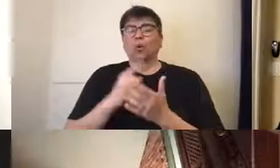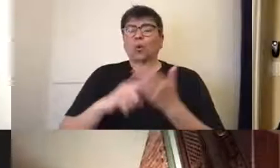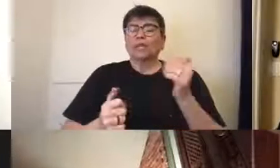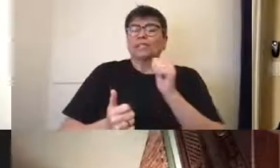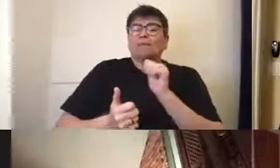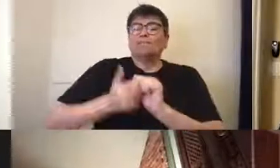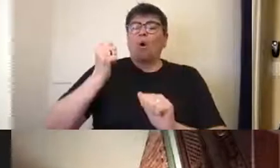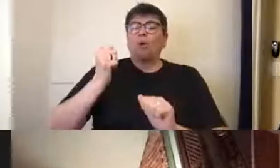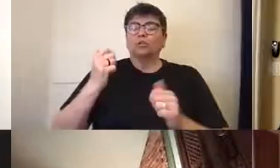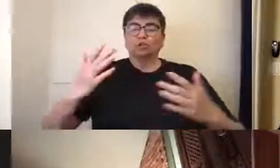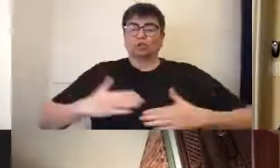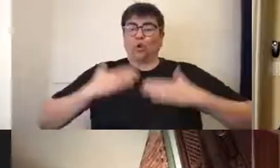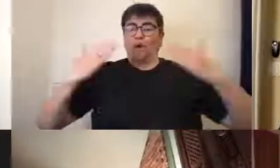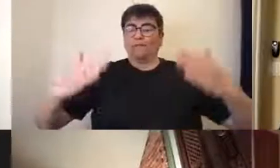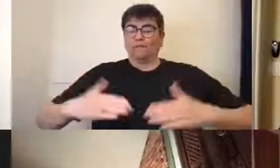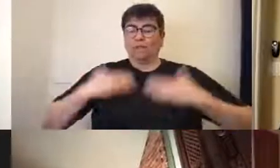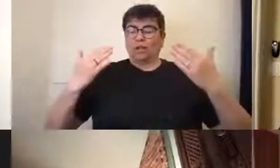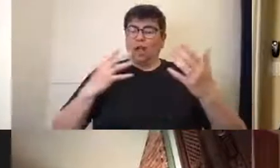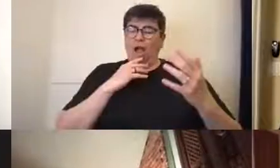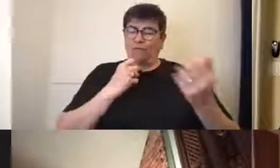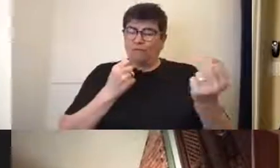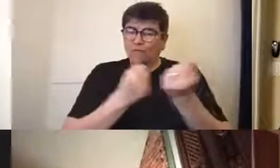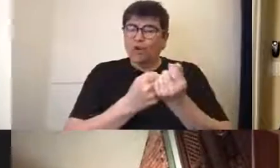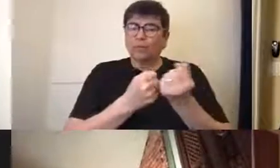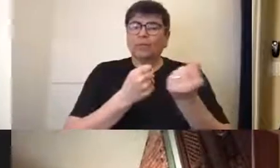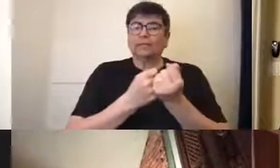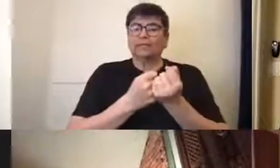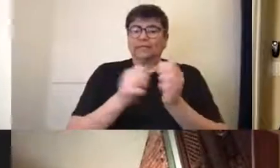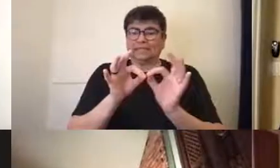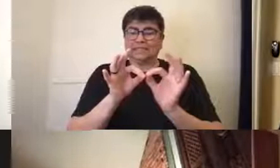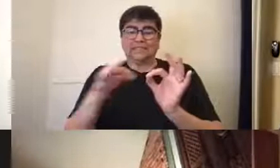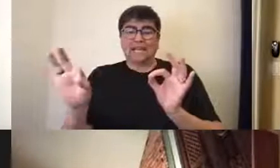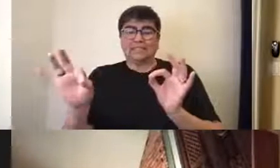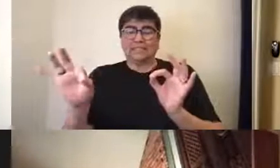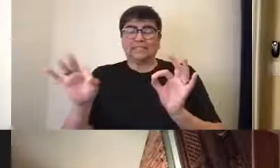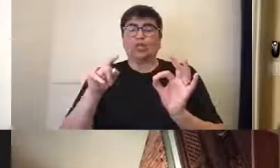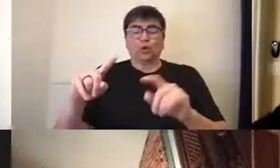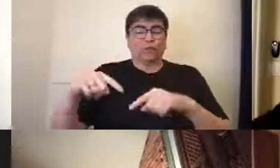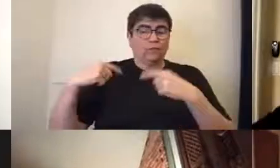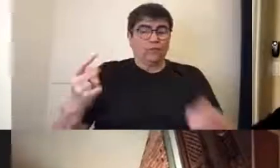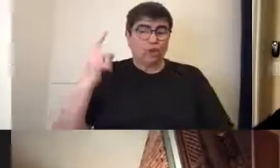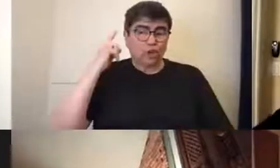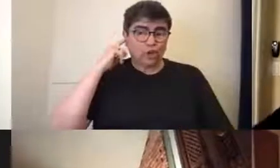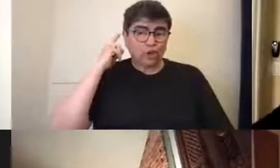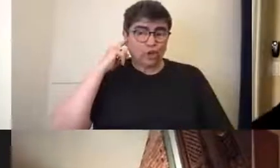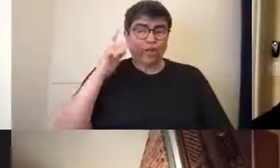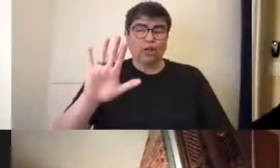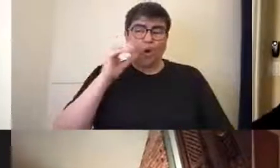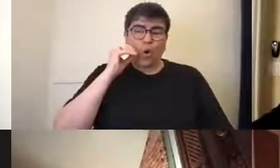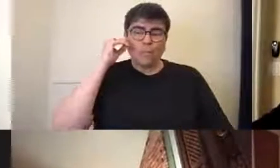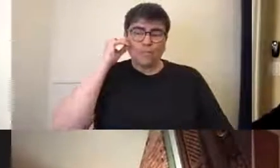most joyful, affirming sentence you've heard at